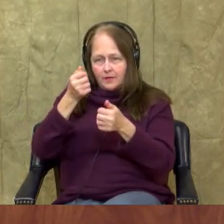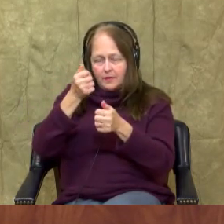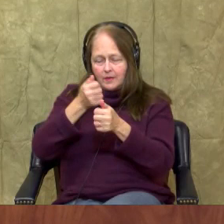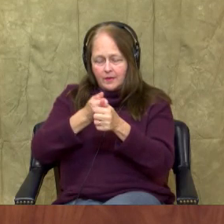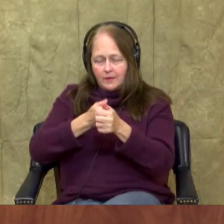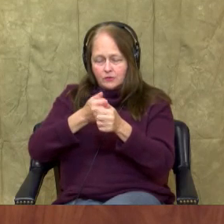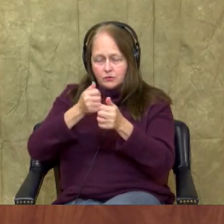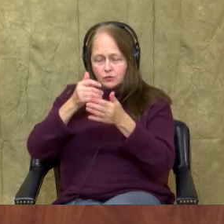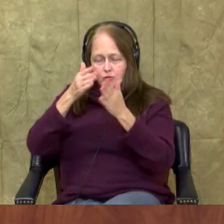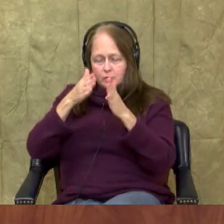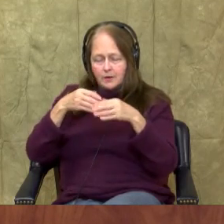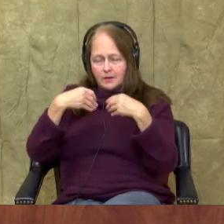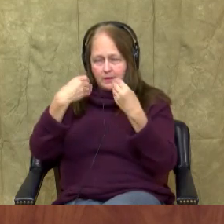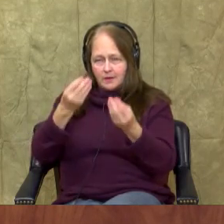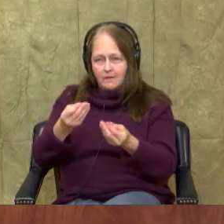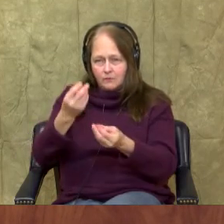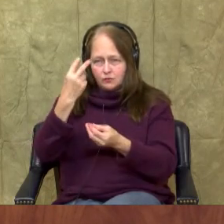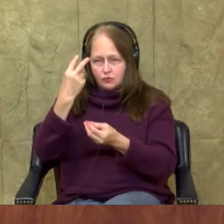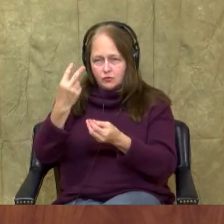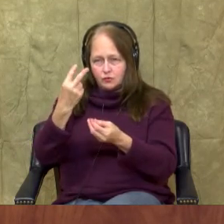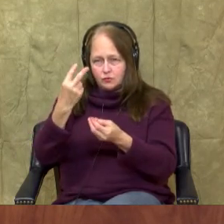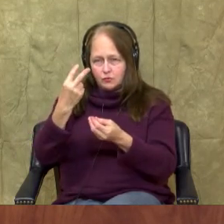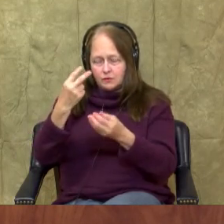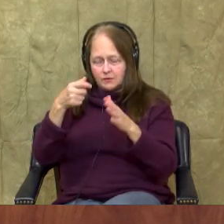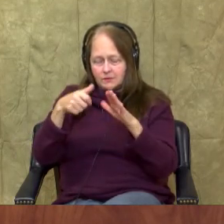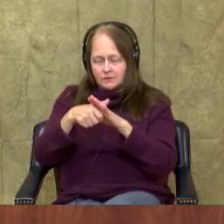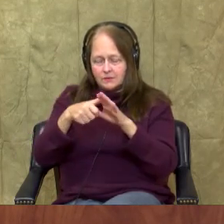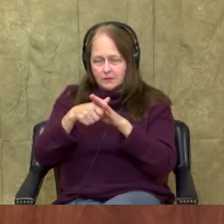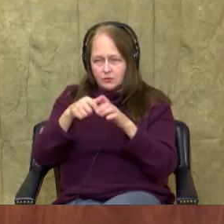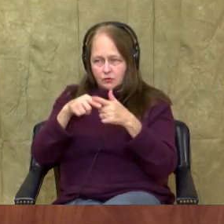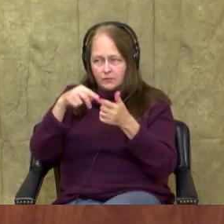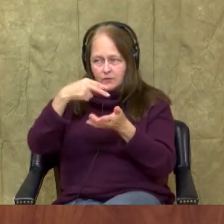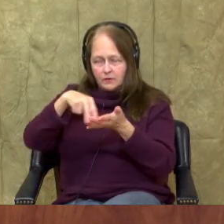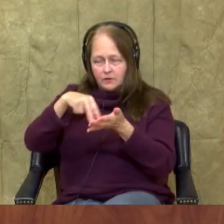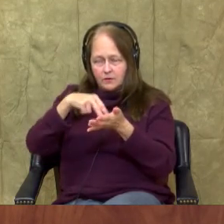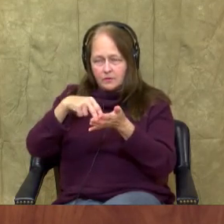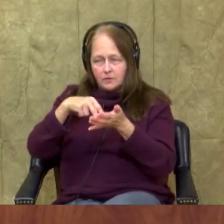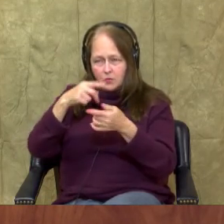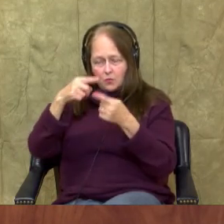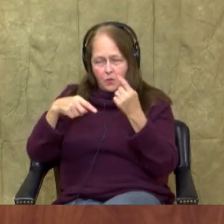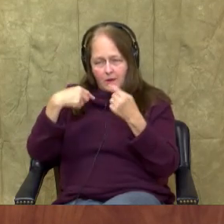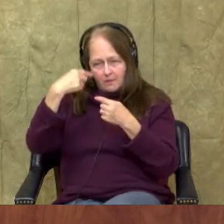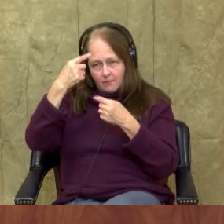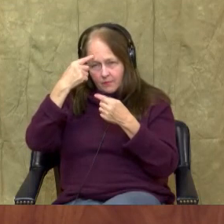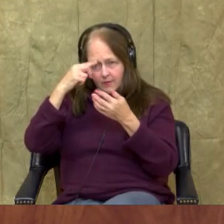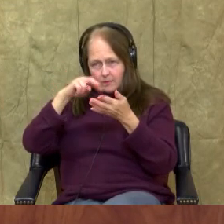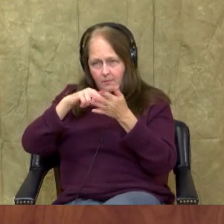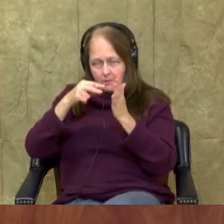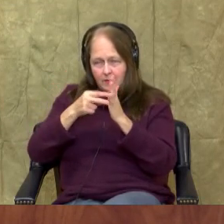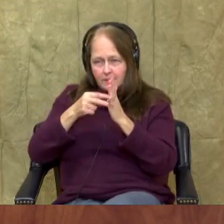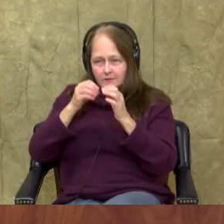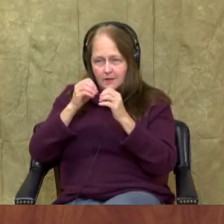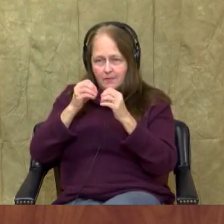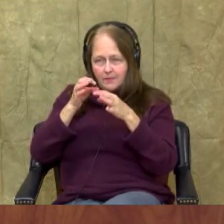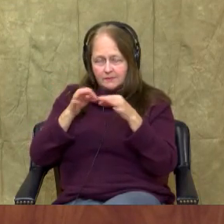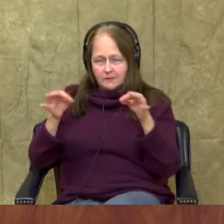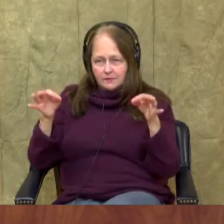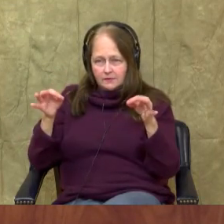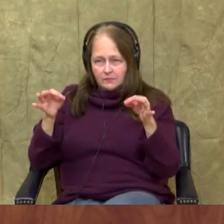was given 2 tickets to the dance. So I'm applying what I think it means in the sentence.